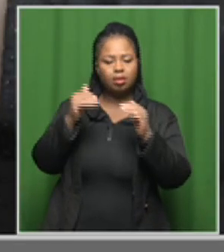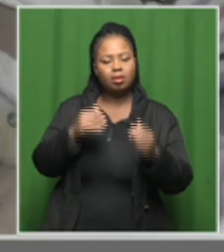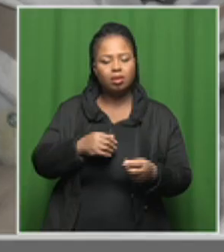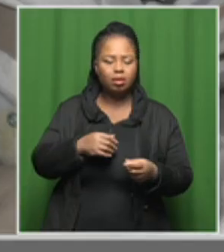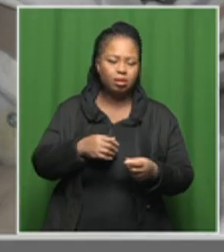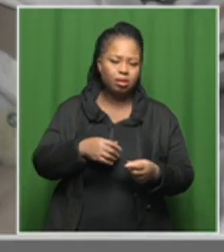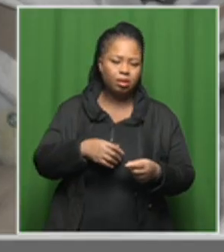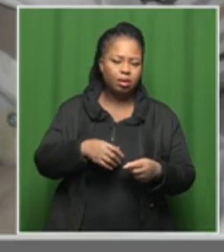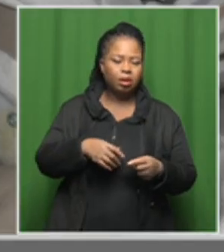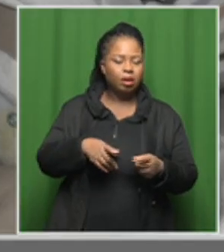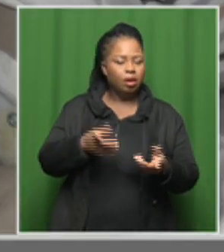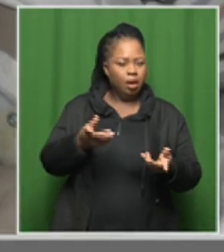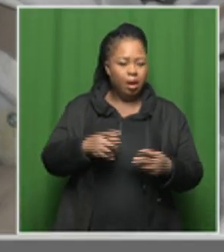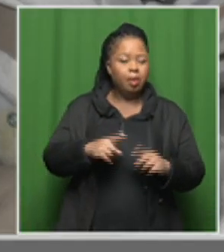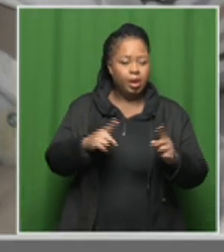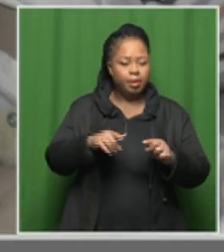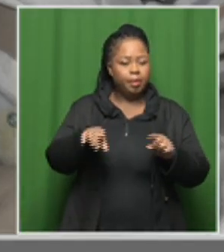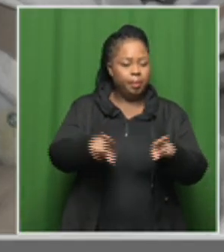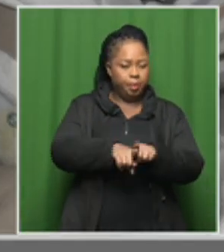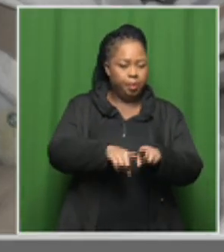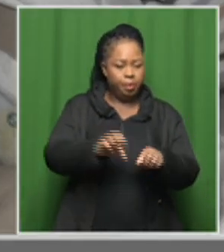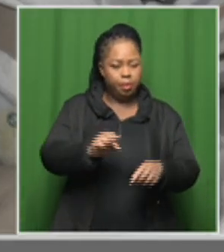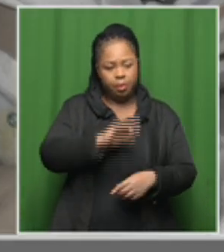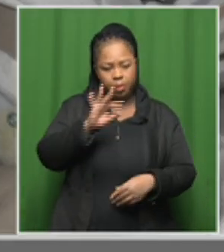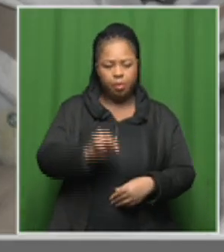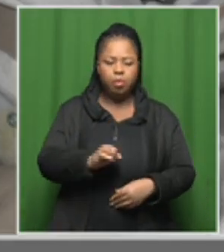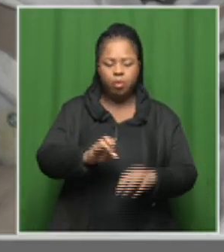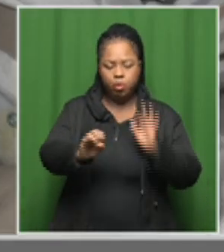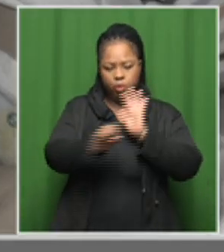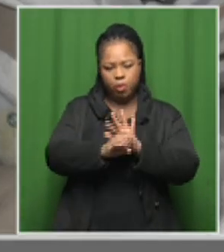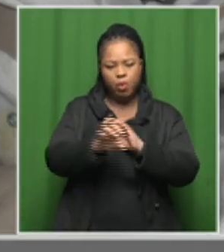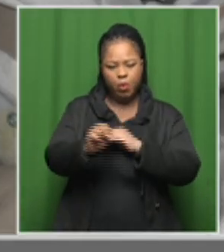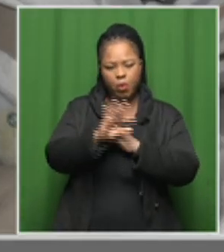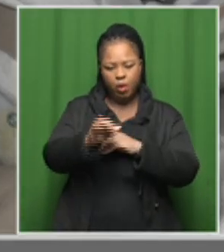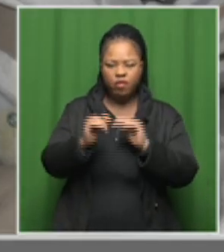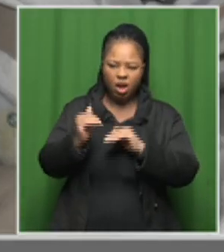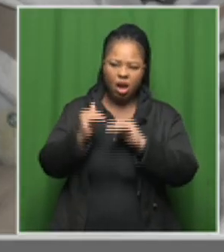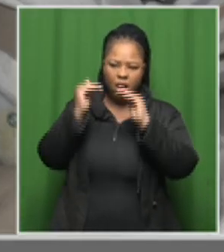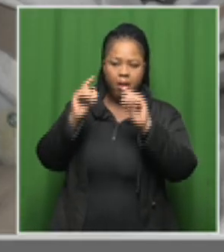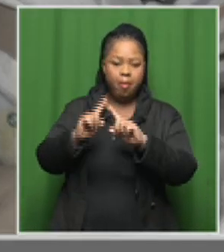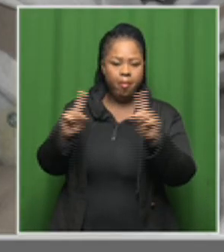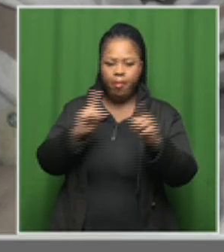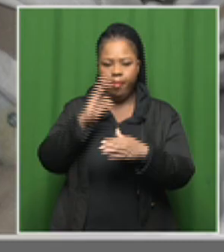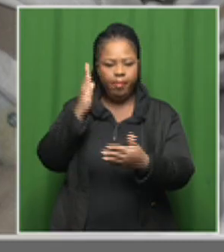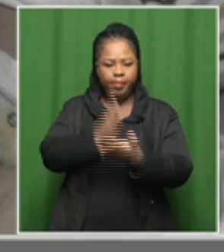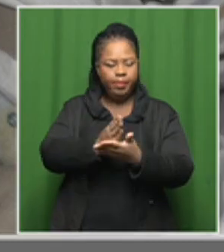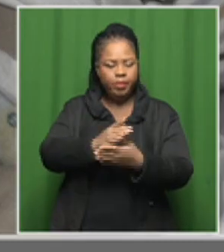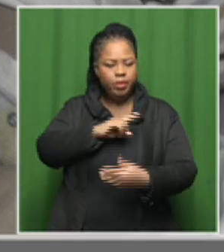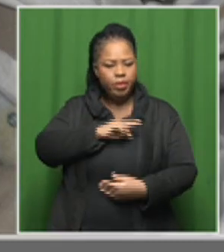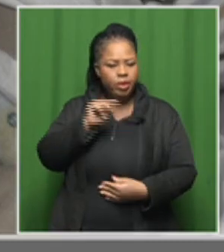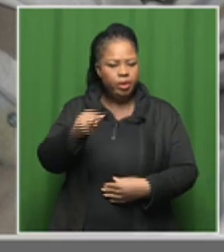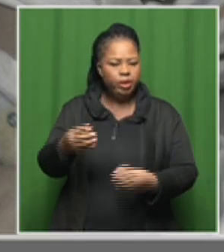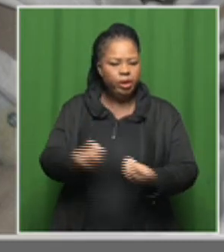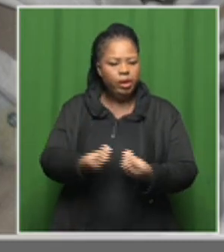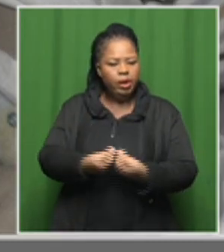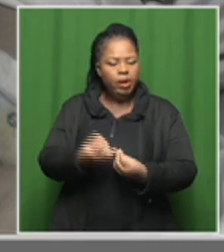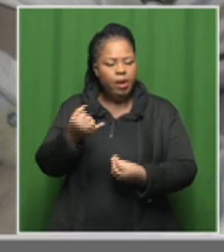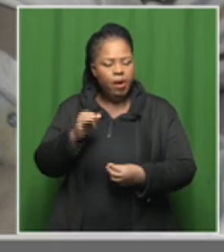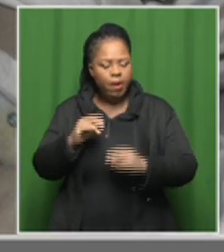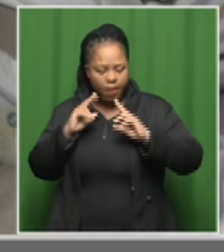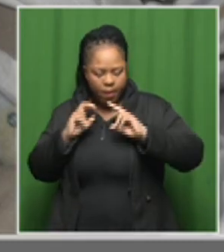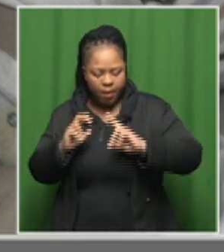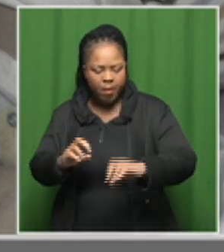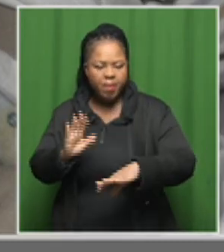But it has been identified in some studies. However, we're not really sure, because this is something that is still being identified